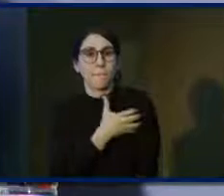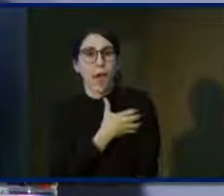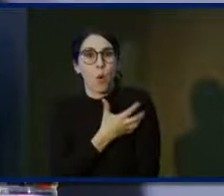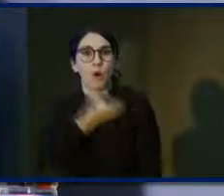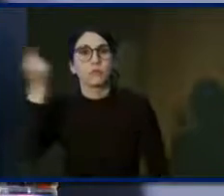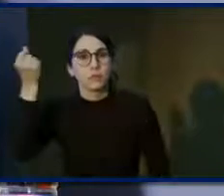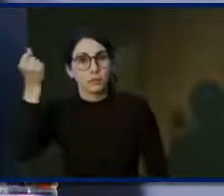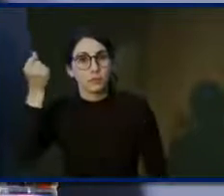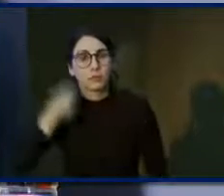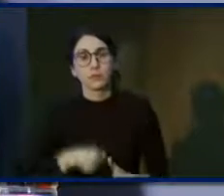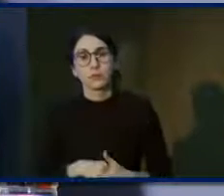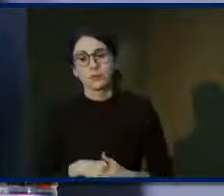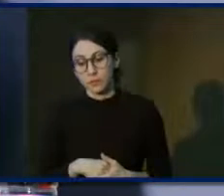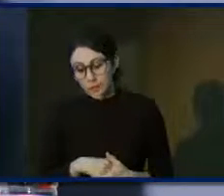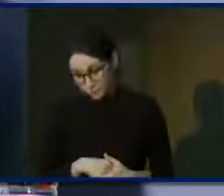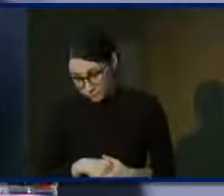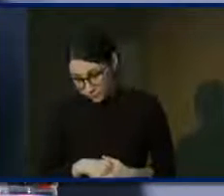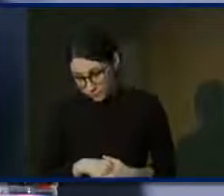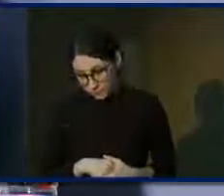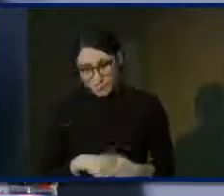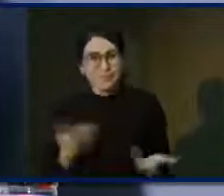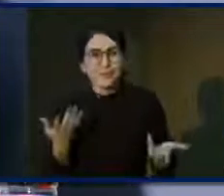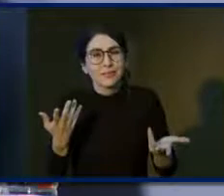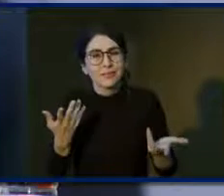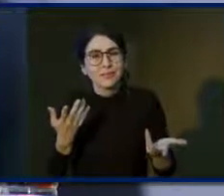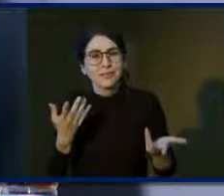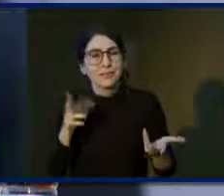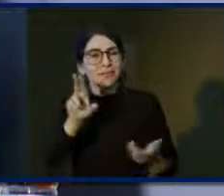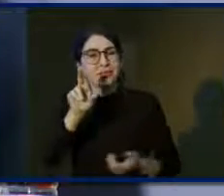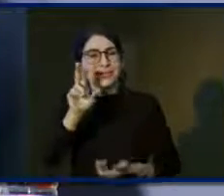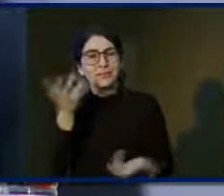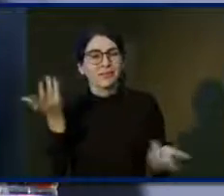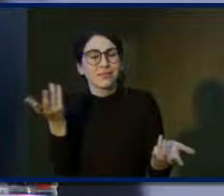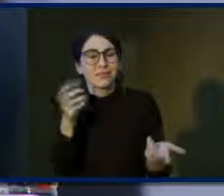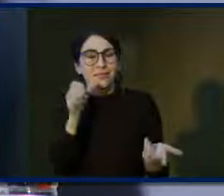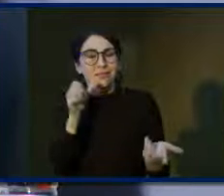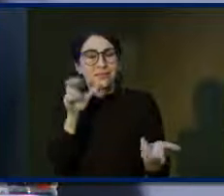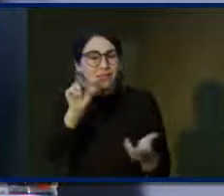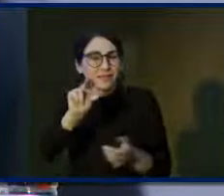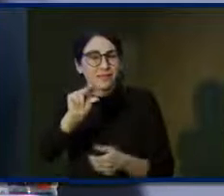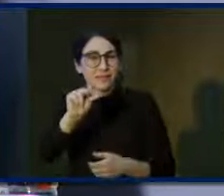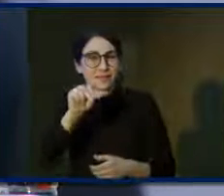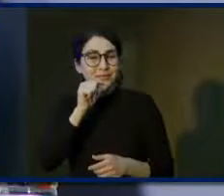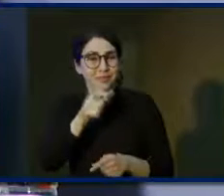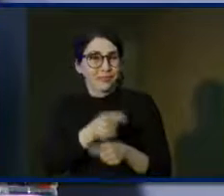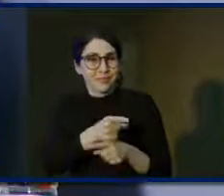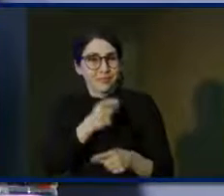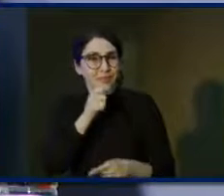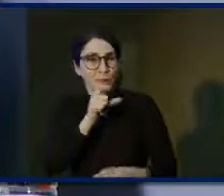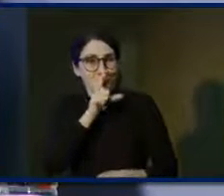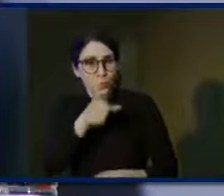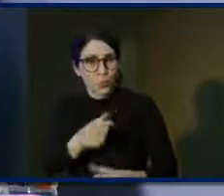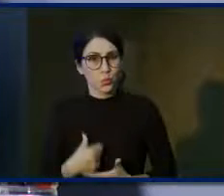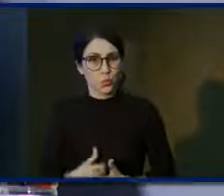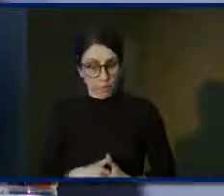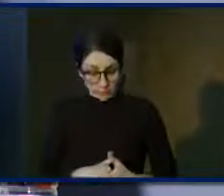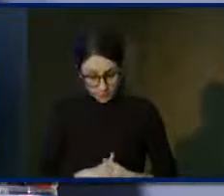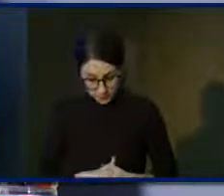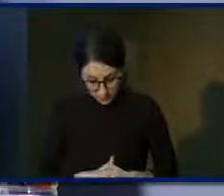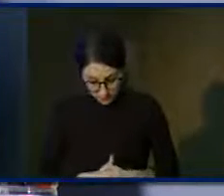And, you know, it's unfounded fears as far as I'm concerned. you